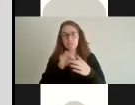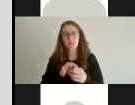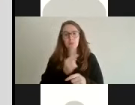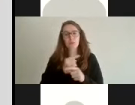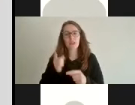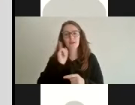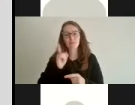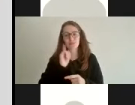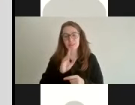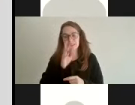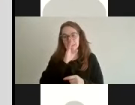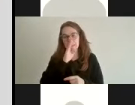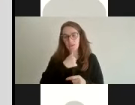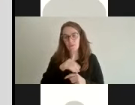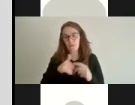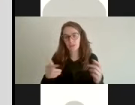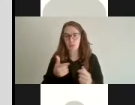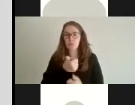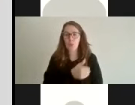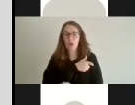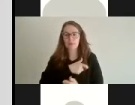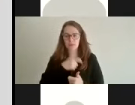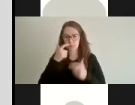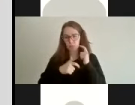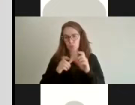of underrepresented groups for excellence and relevance.